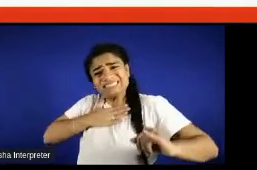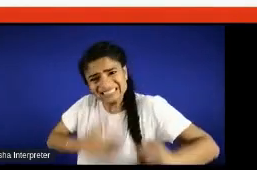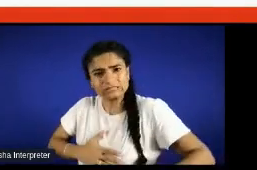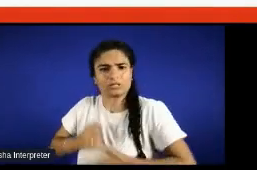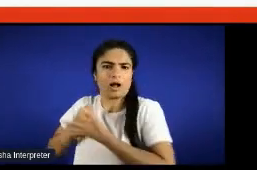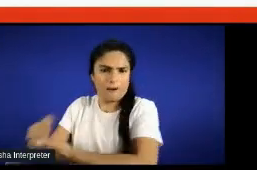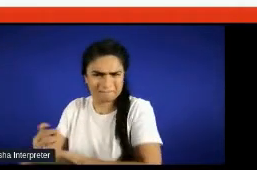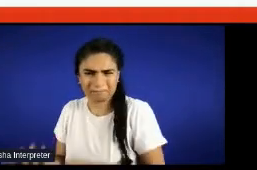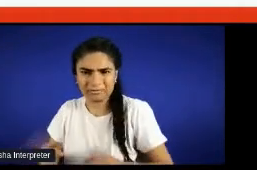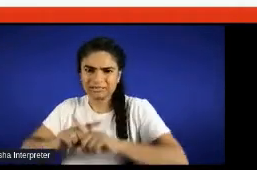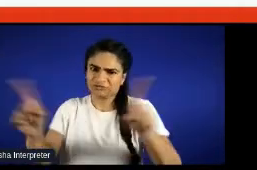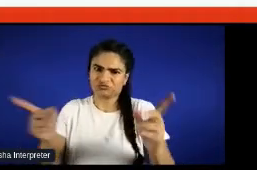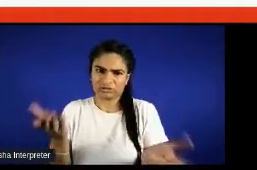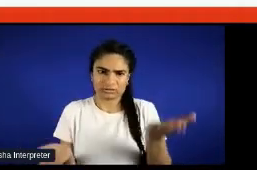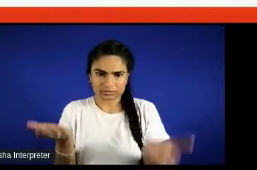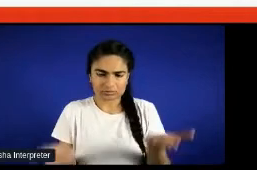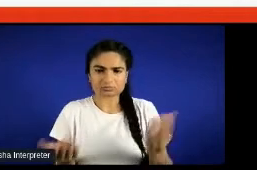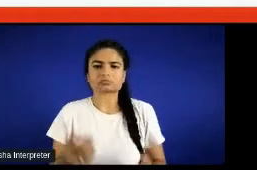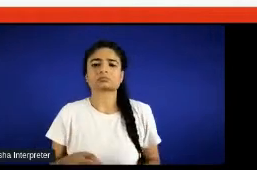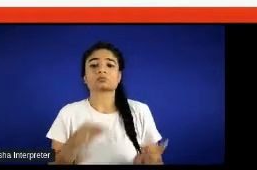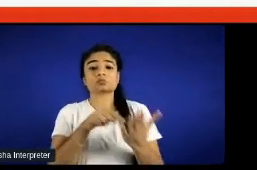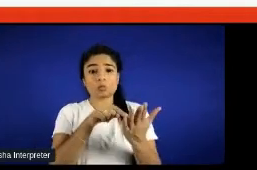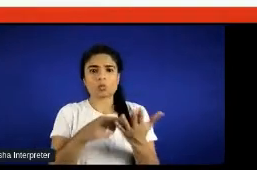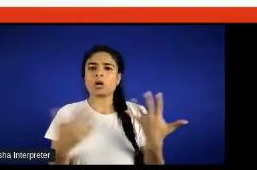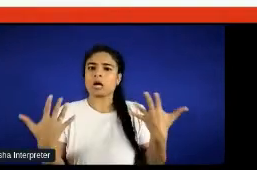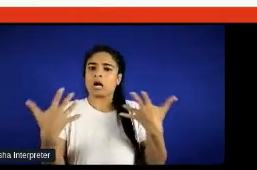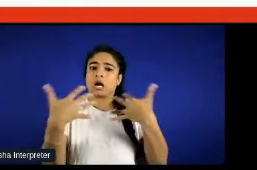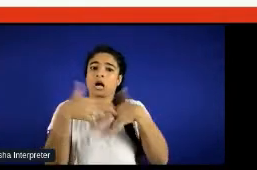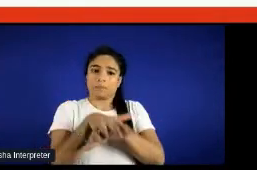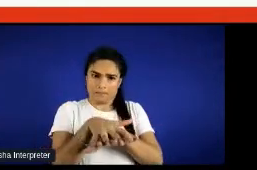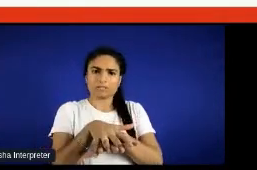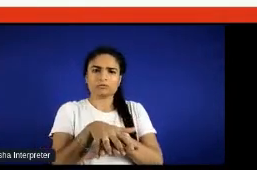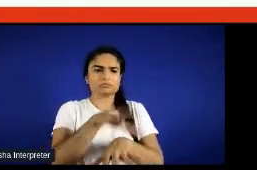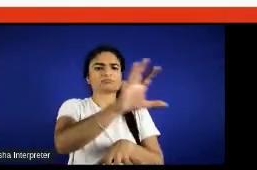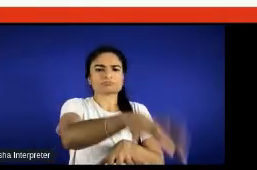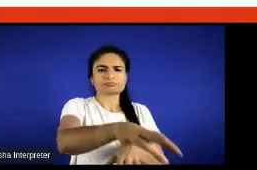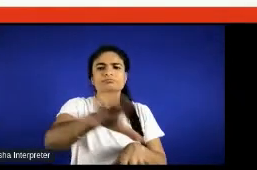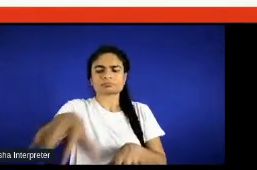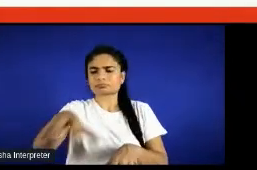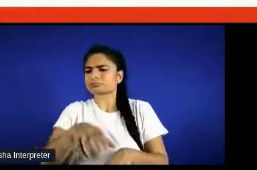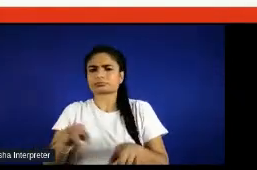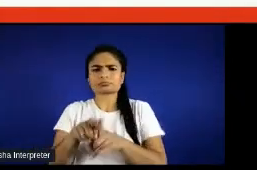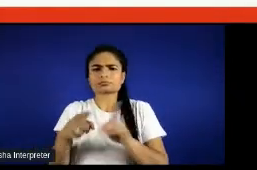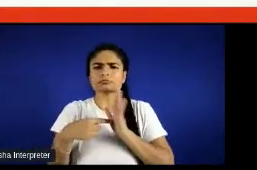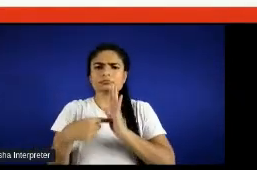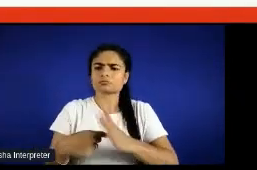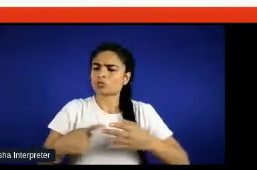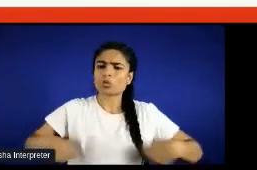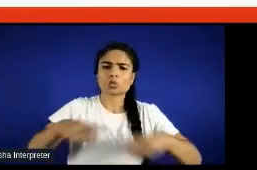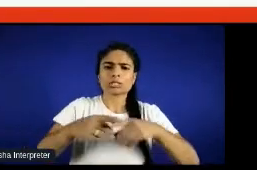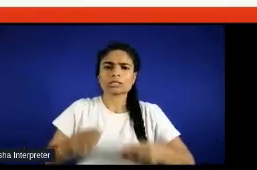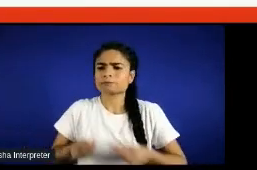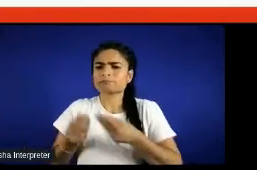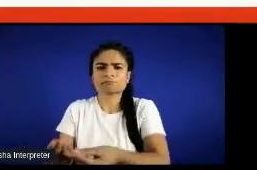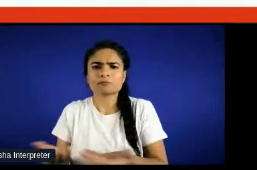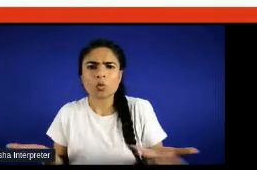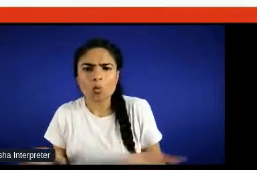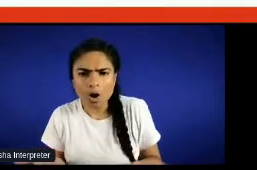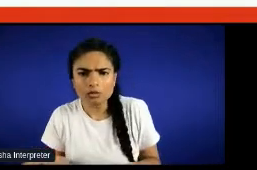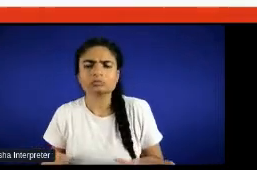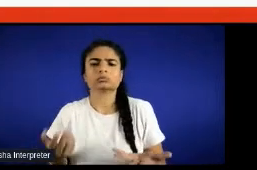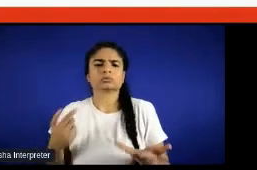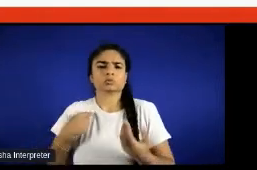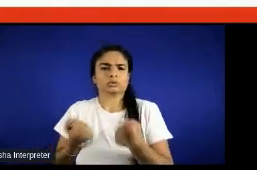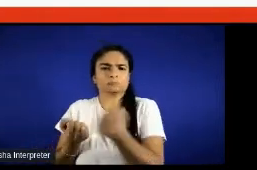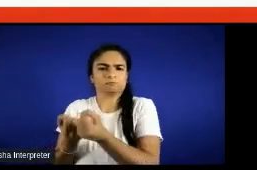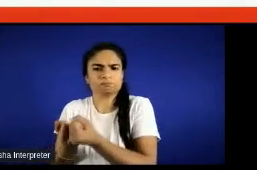implementation sites, and what kind of services that we can provide. As well as also a